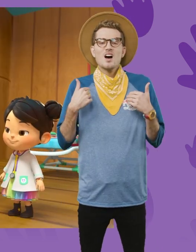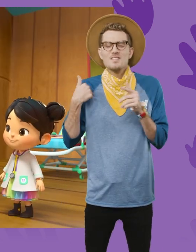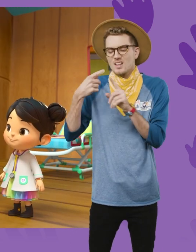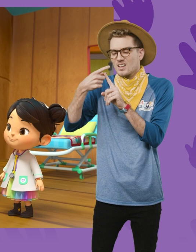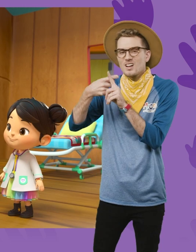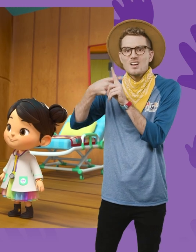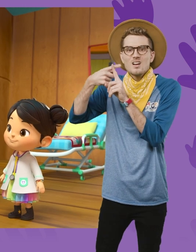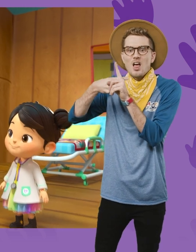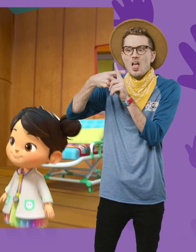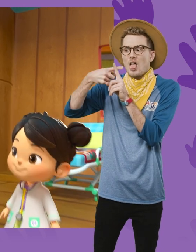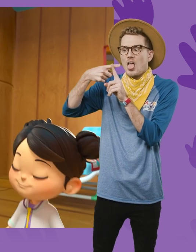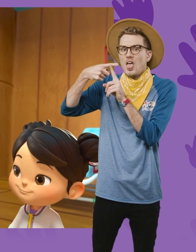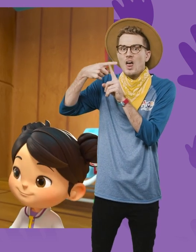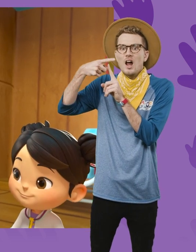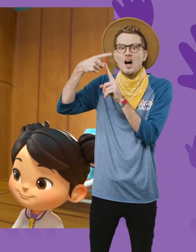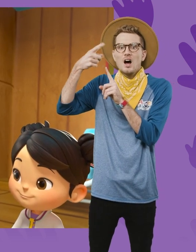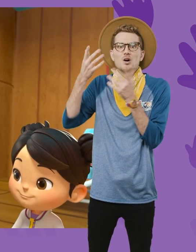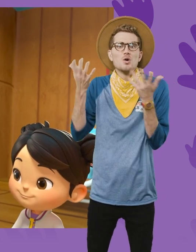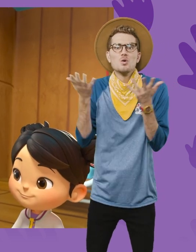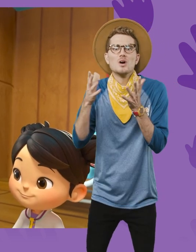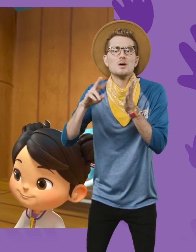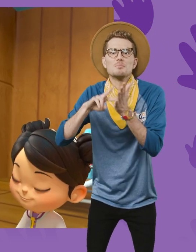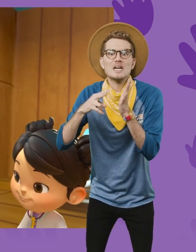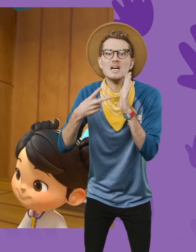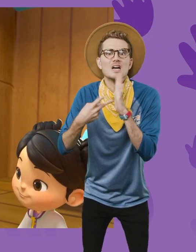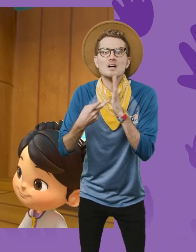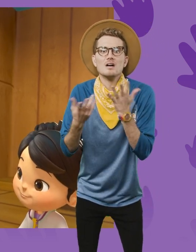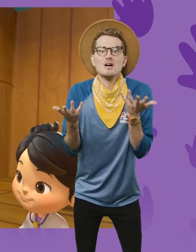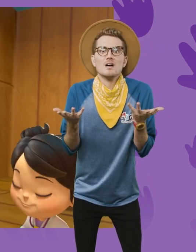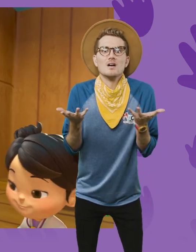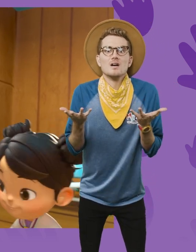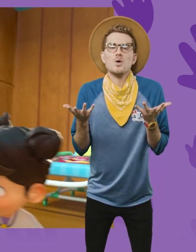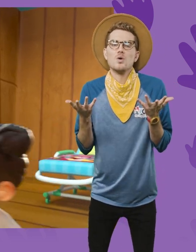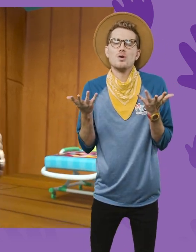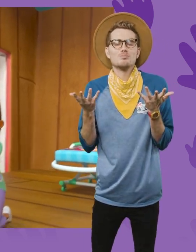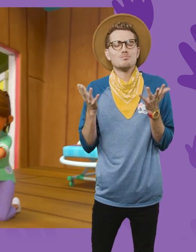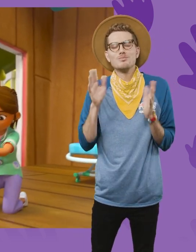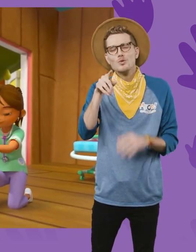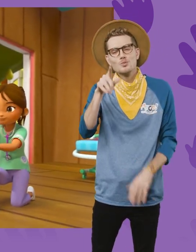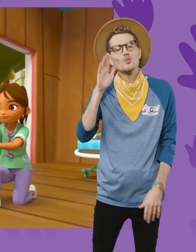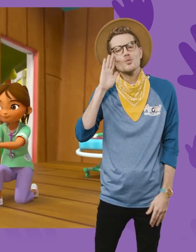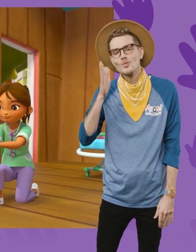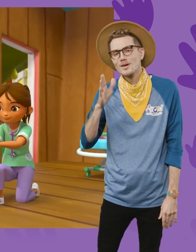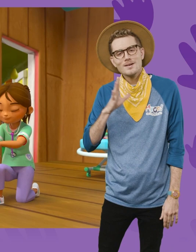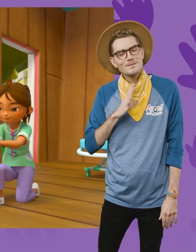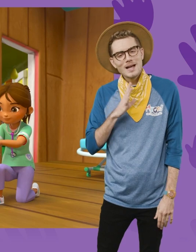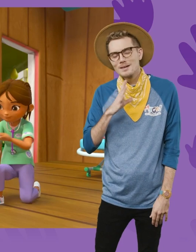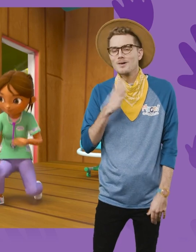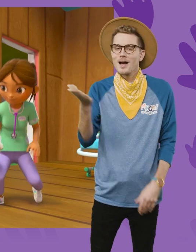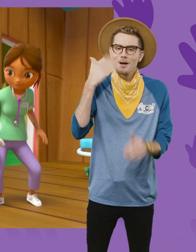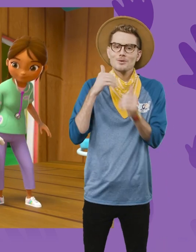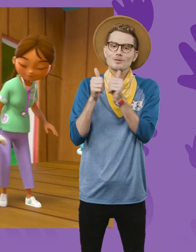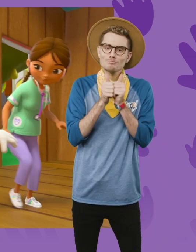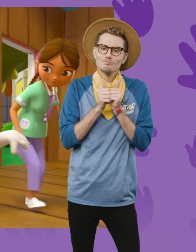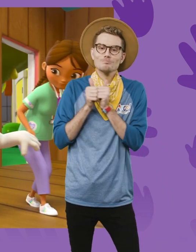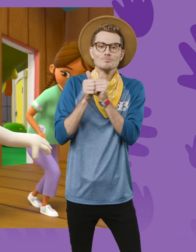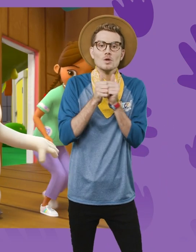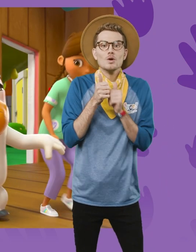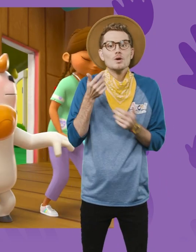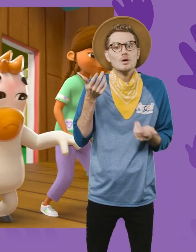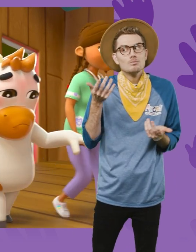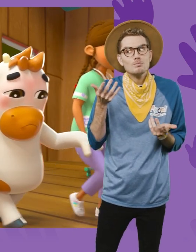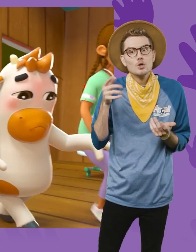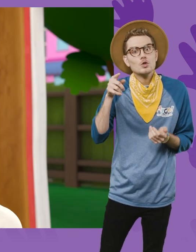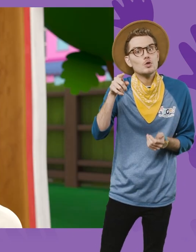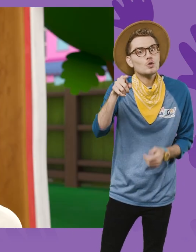I have a temperature. What does that mean? You'll be okay. Just come